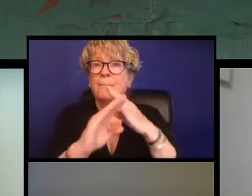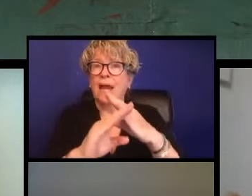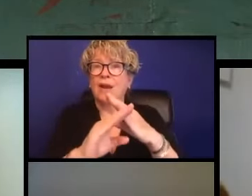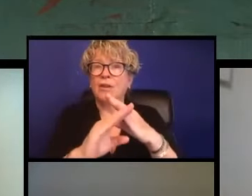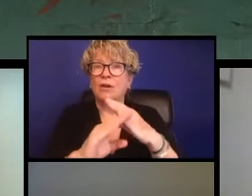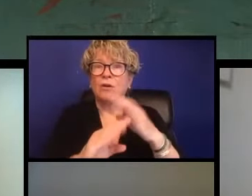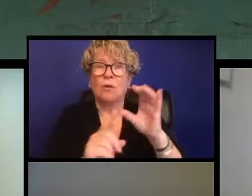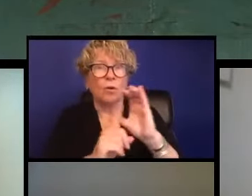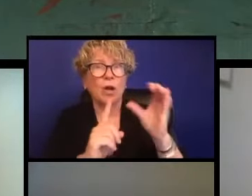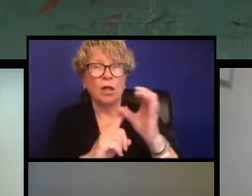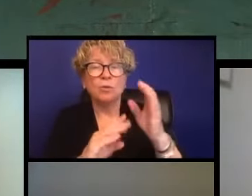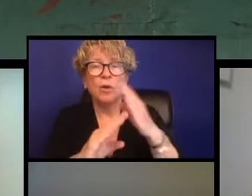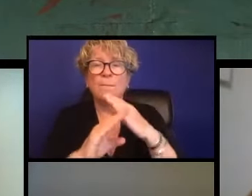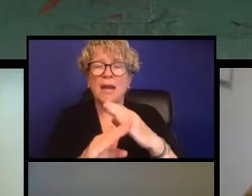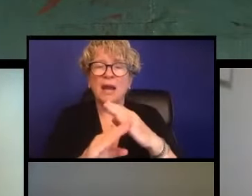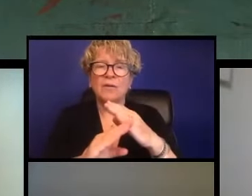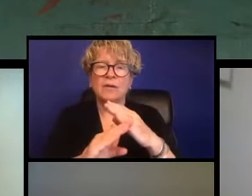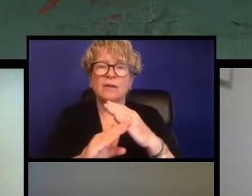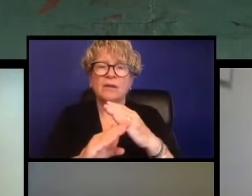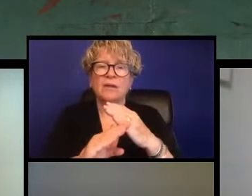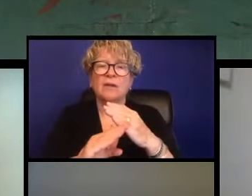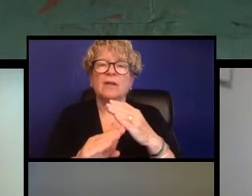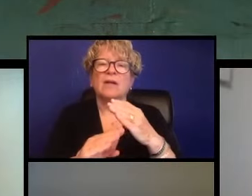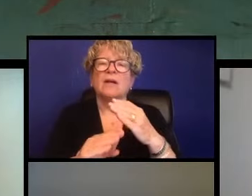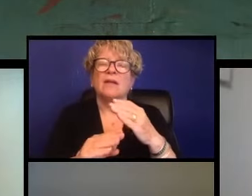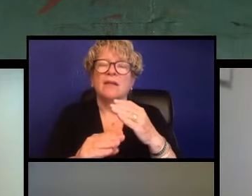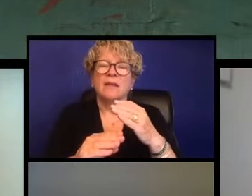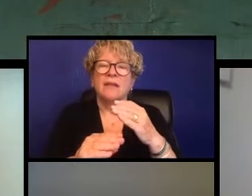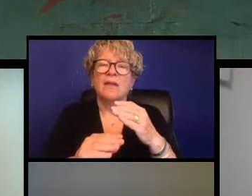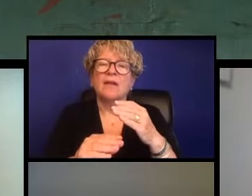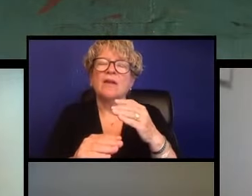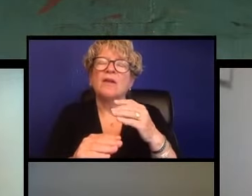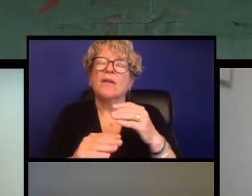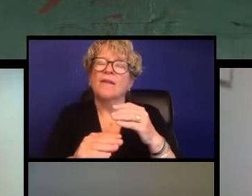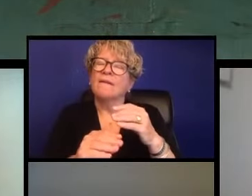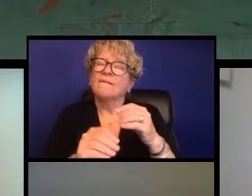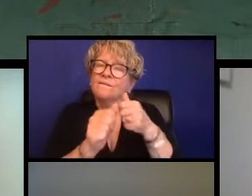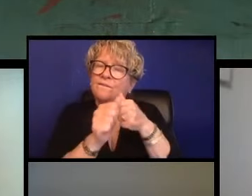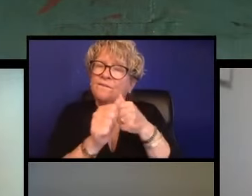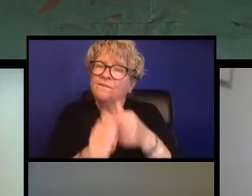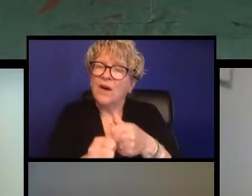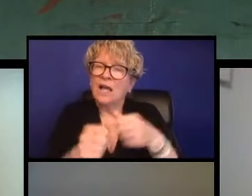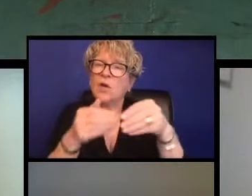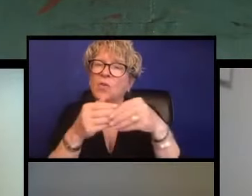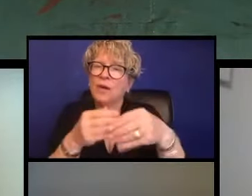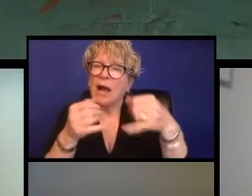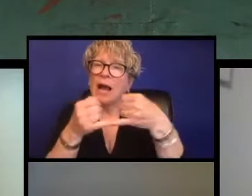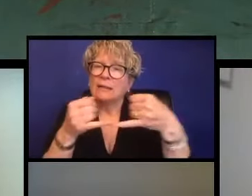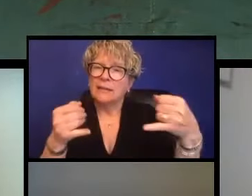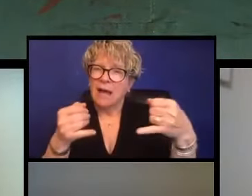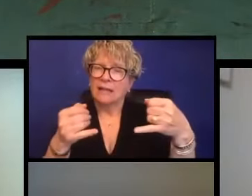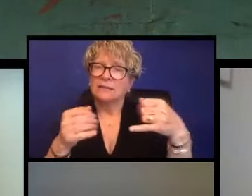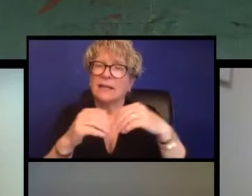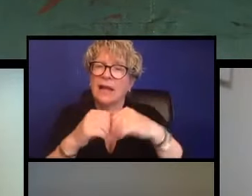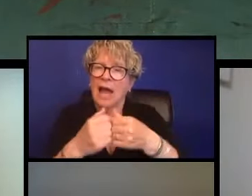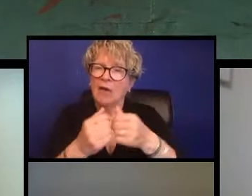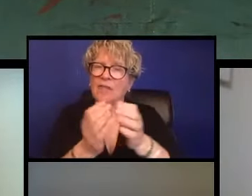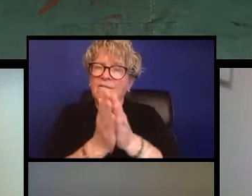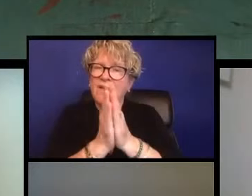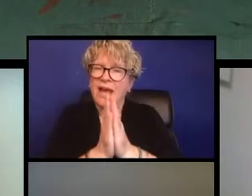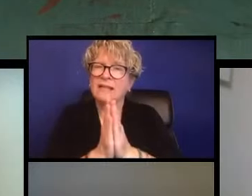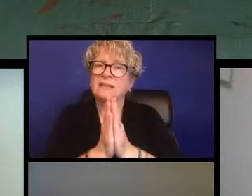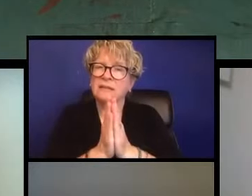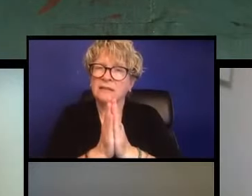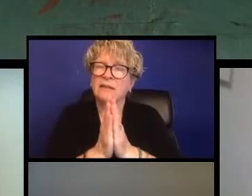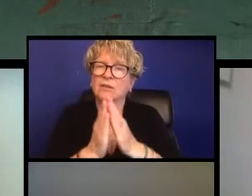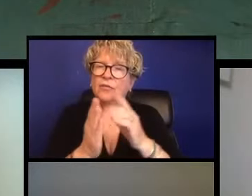are submitting in the guideline style that's been asked for. Make sure that you're getting